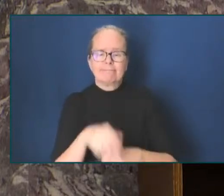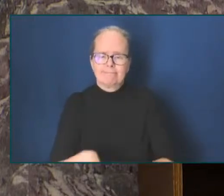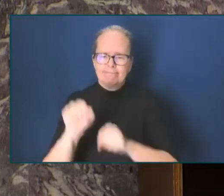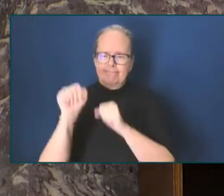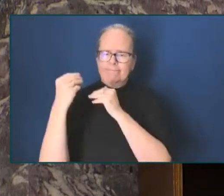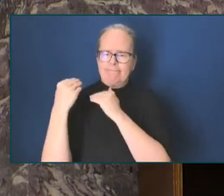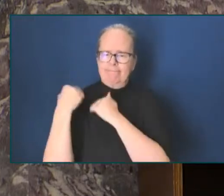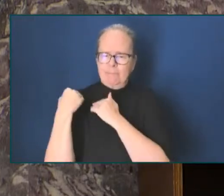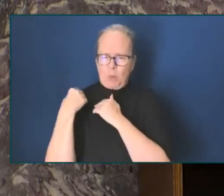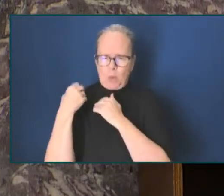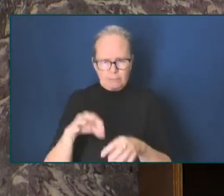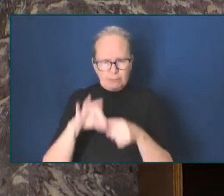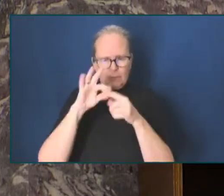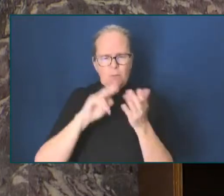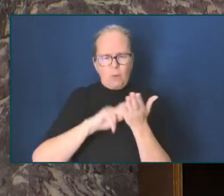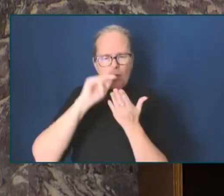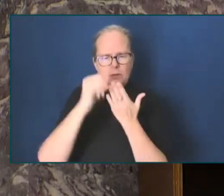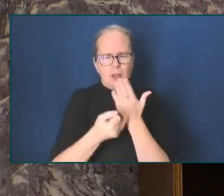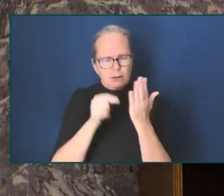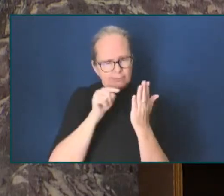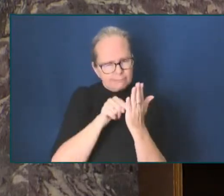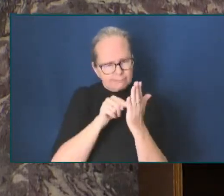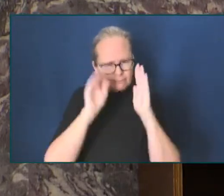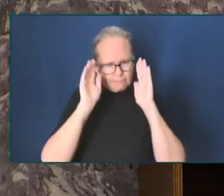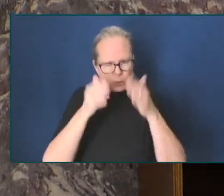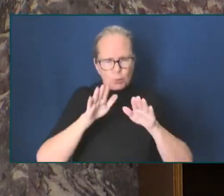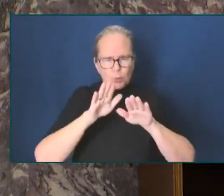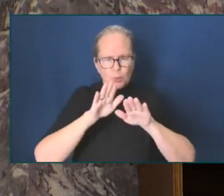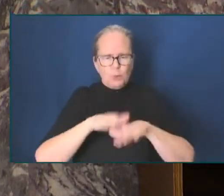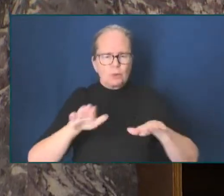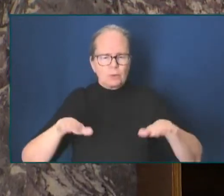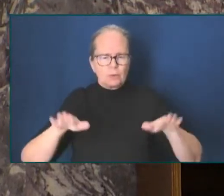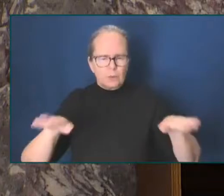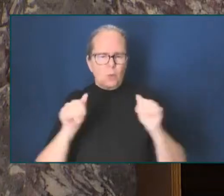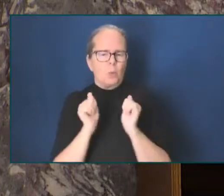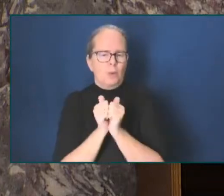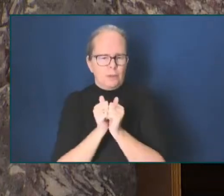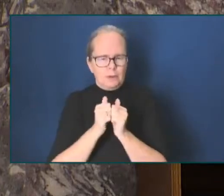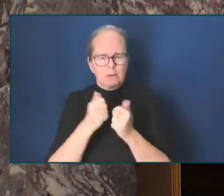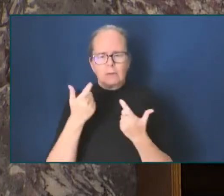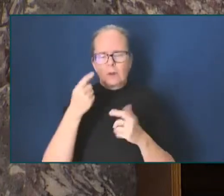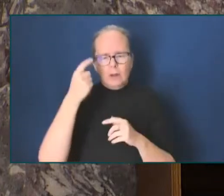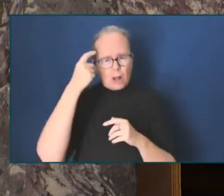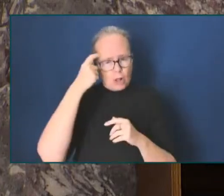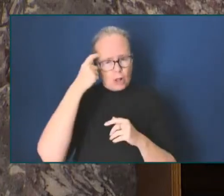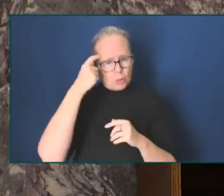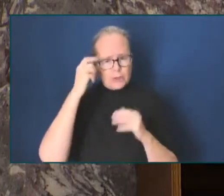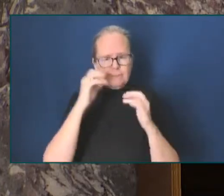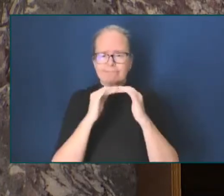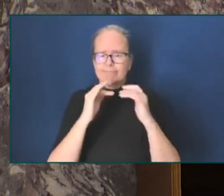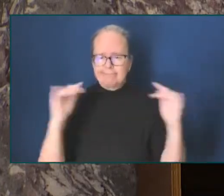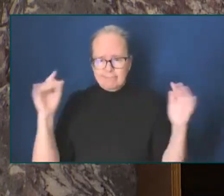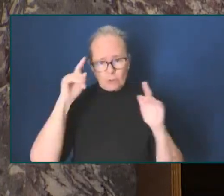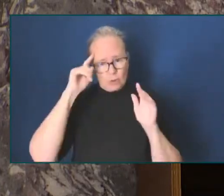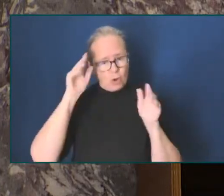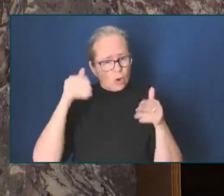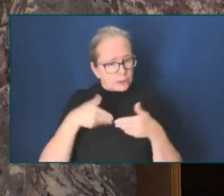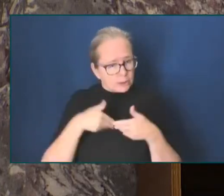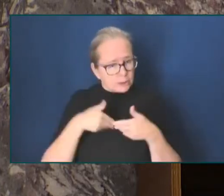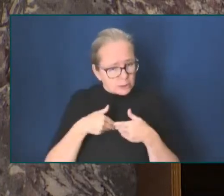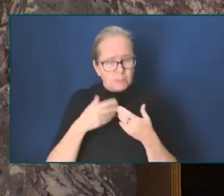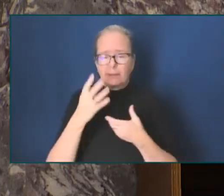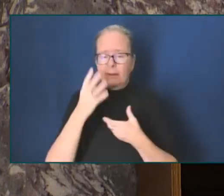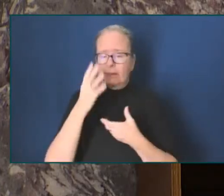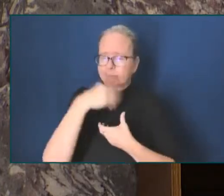with a focus on eligibility and assessment processes. On October 30th, 2019, the committee released